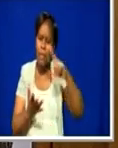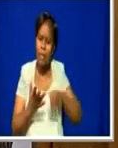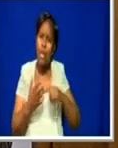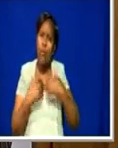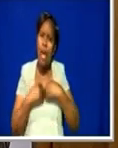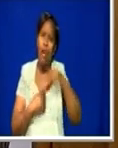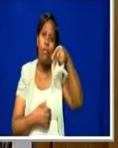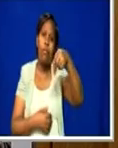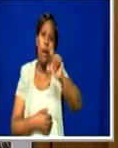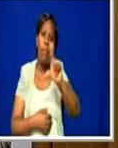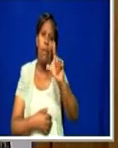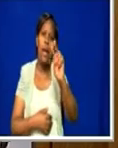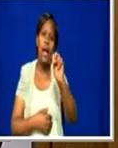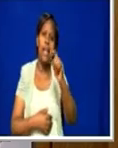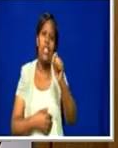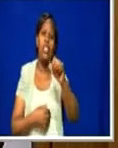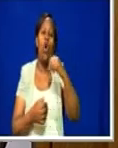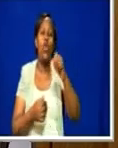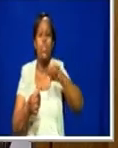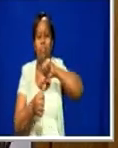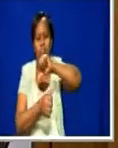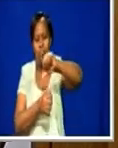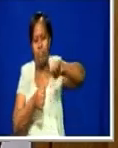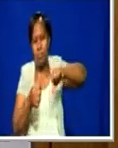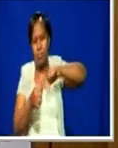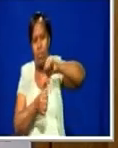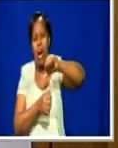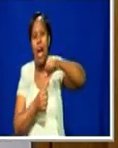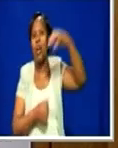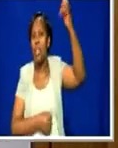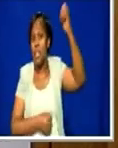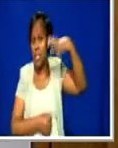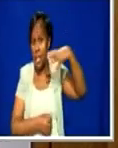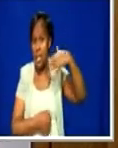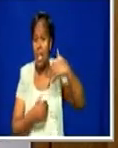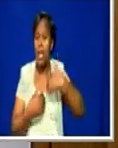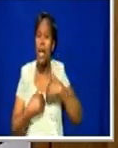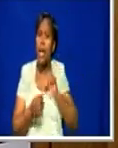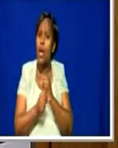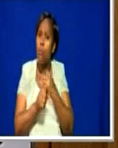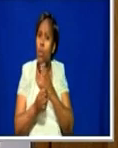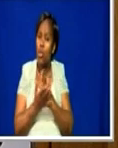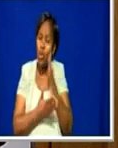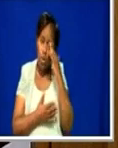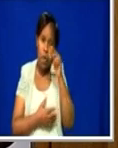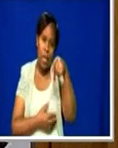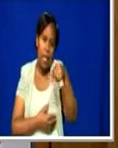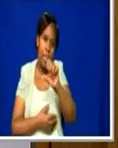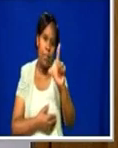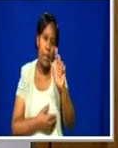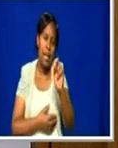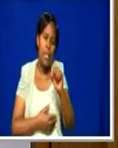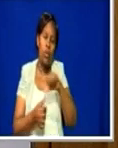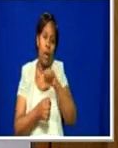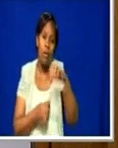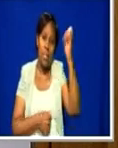have planets that always revolve around the sun. And we have, make sure that you know the planets that revolve around